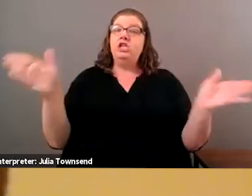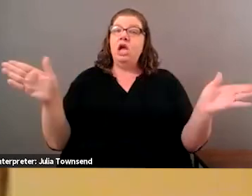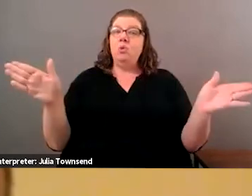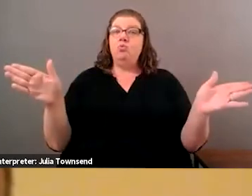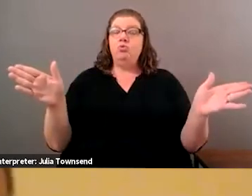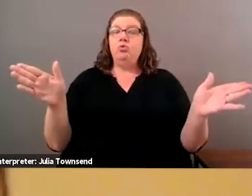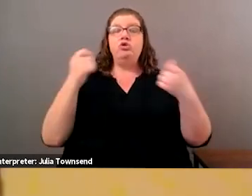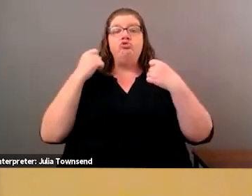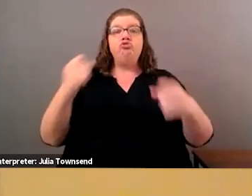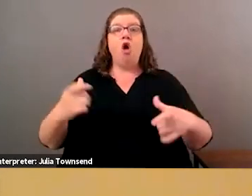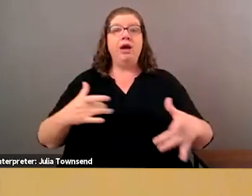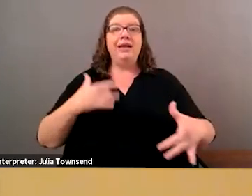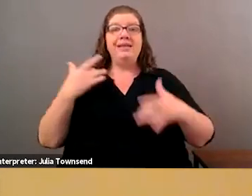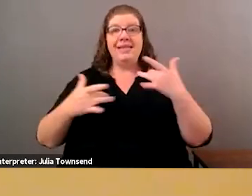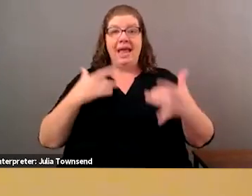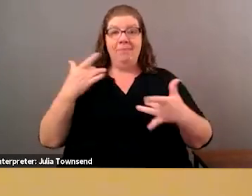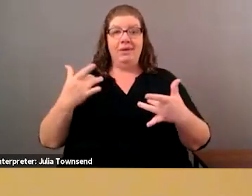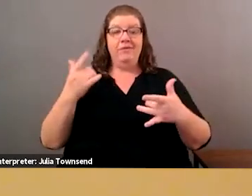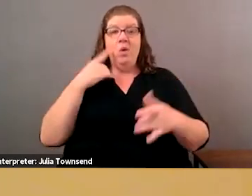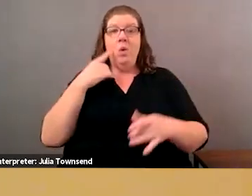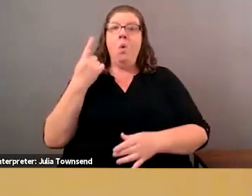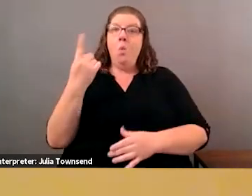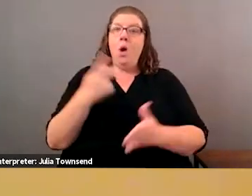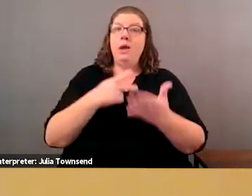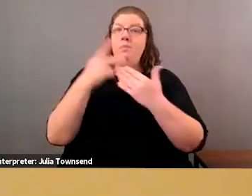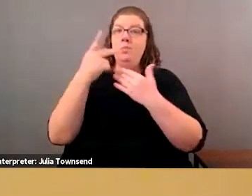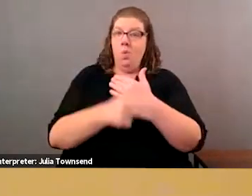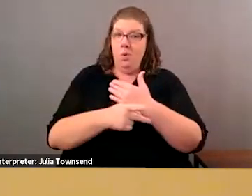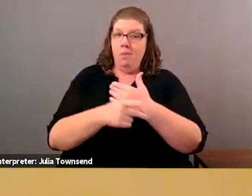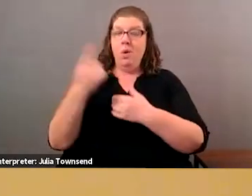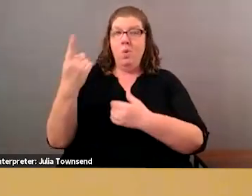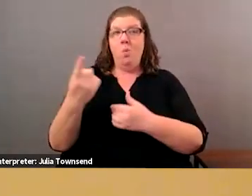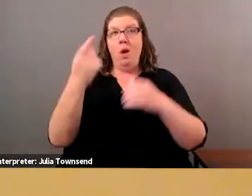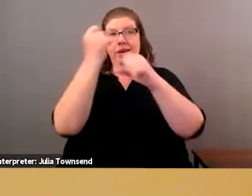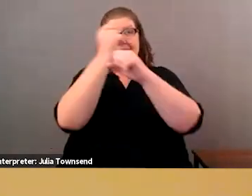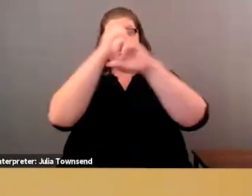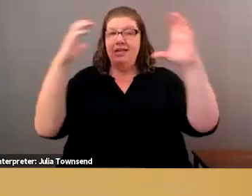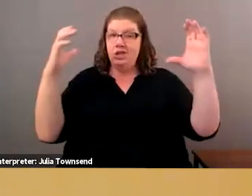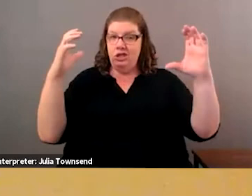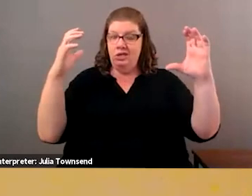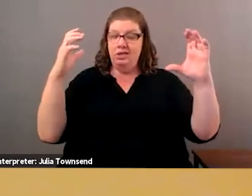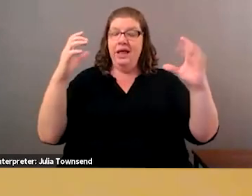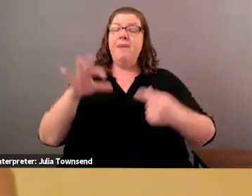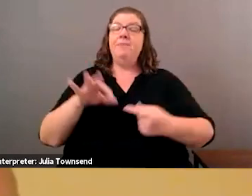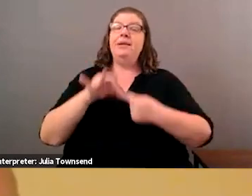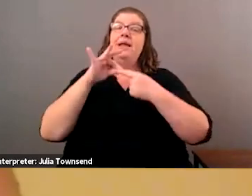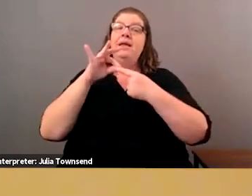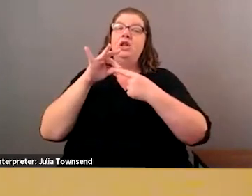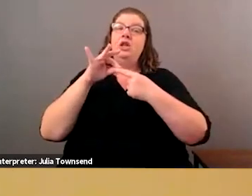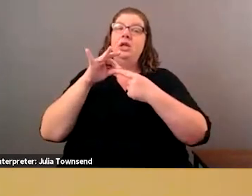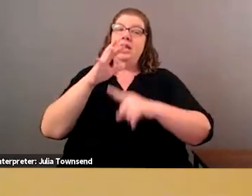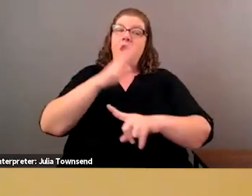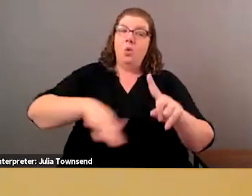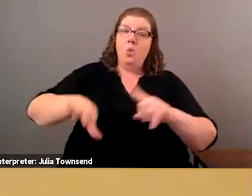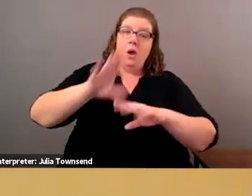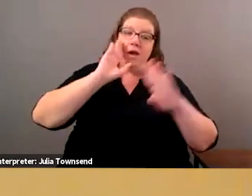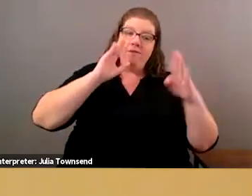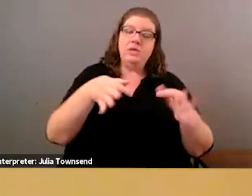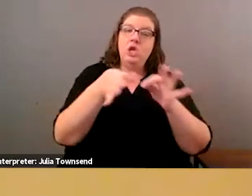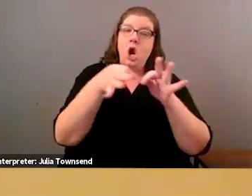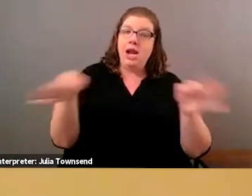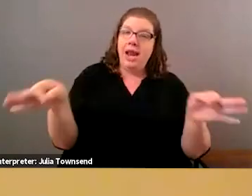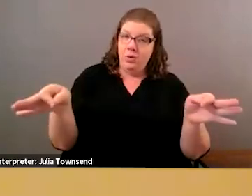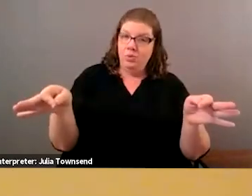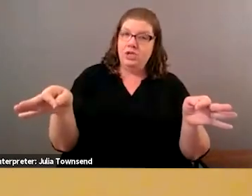strong excitement for having a single program with a single vision, particularly around focusing on language. I